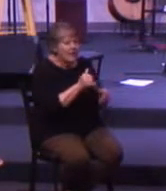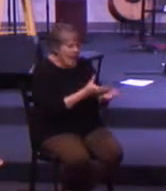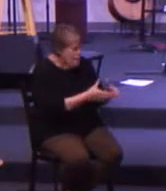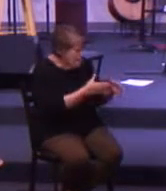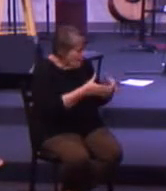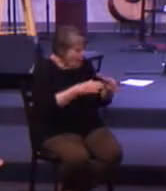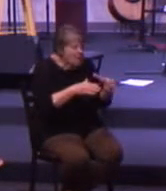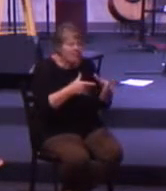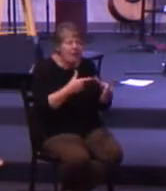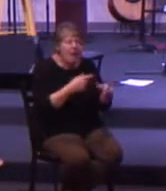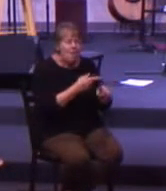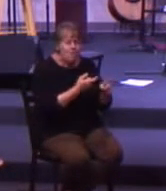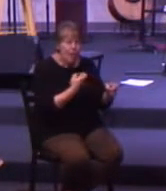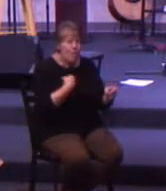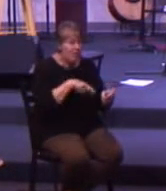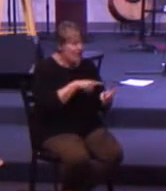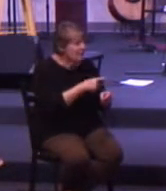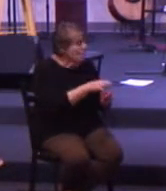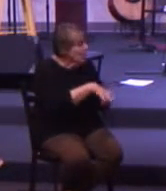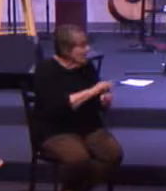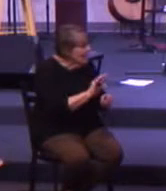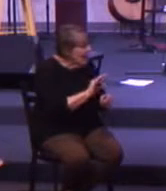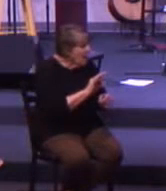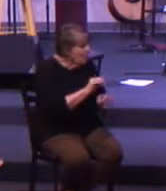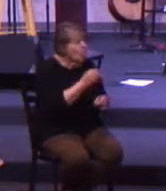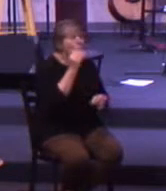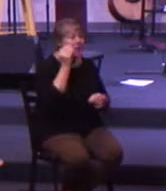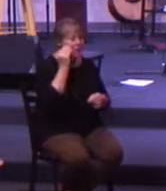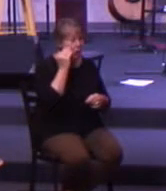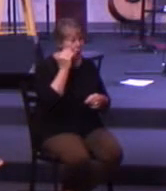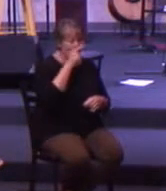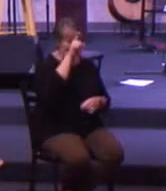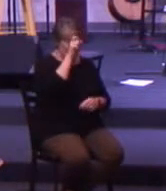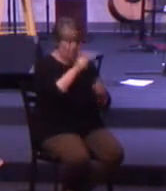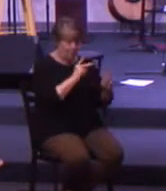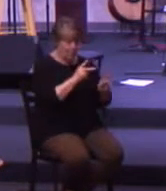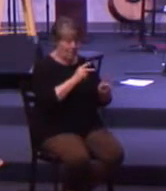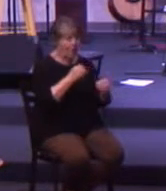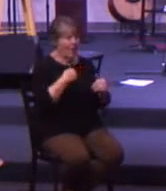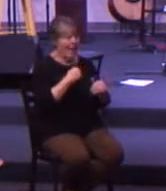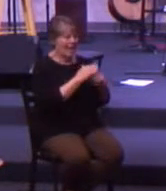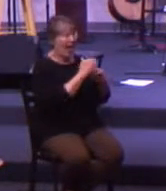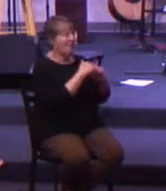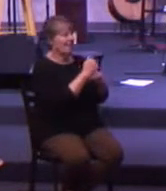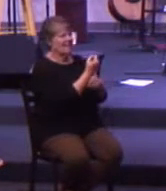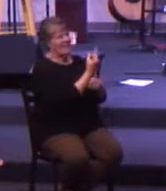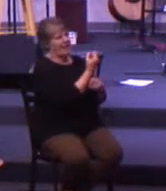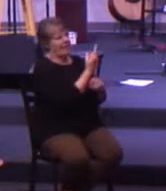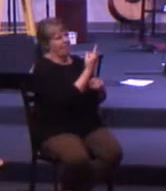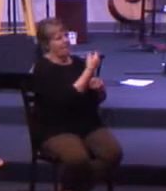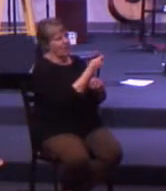that archaeologists did, we know that the Egyptians had at least these 11 gods. Maybe many, many more than that, but